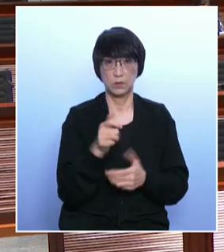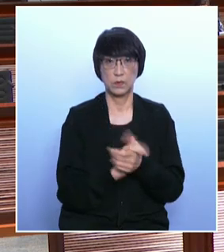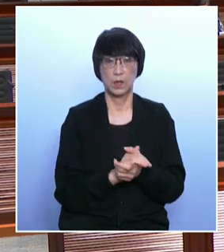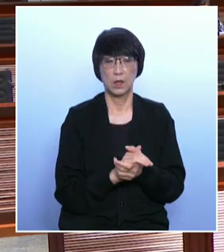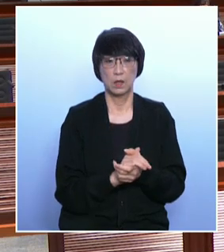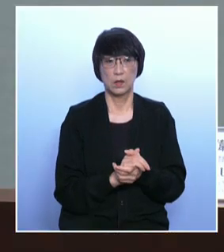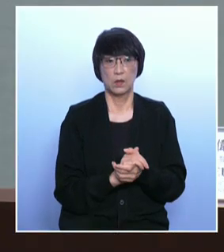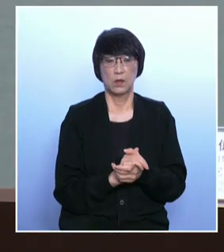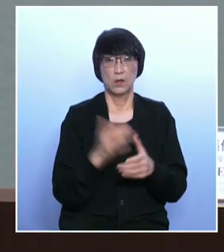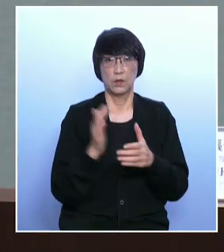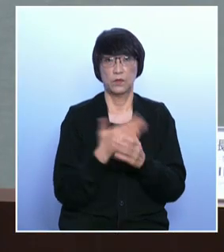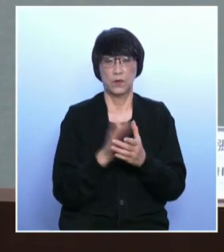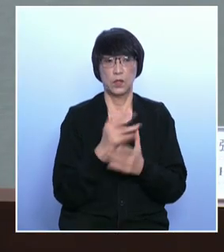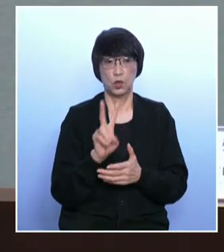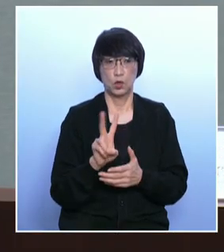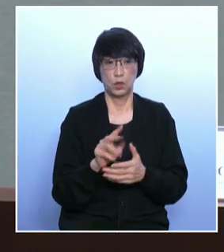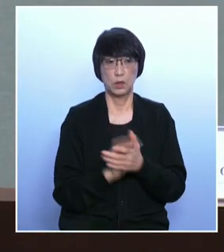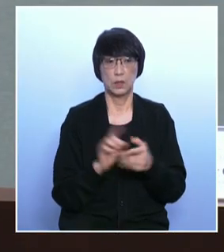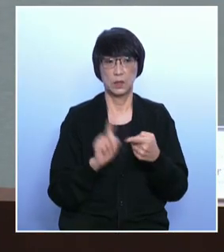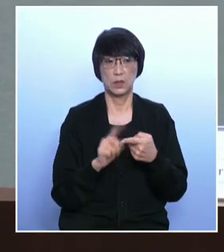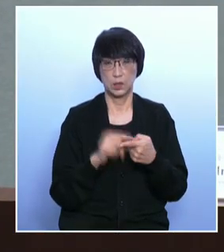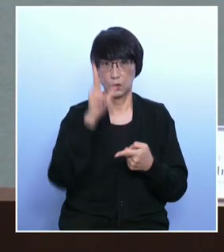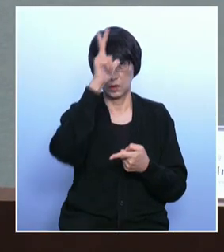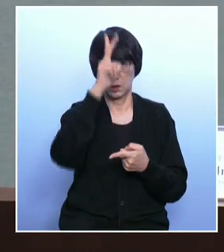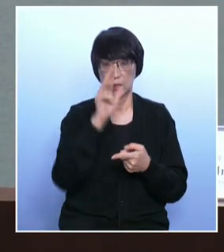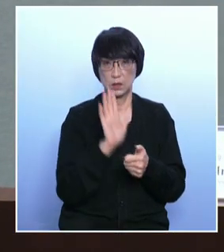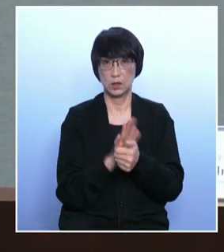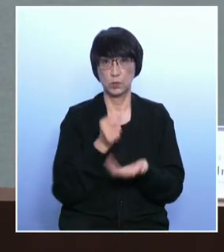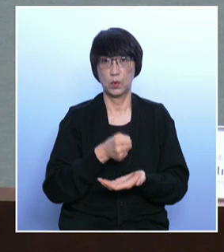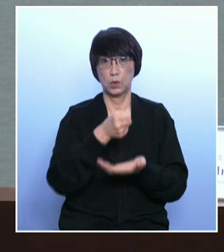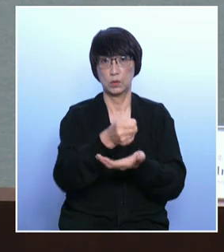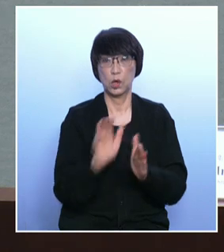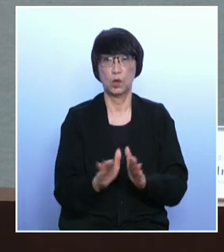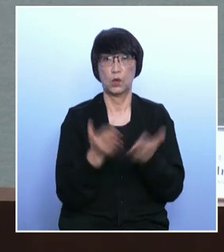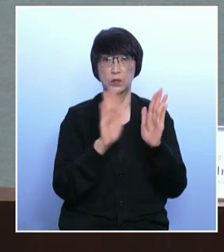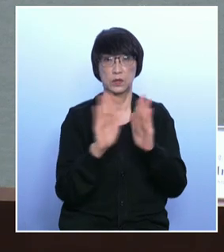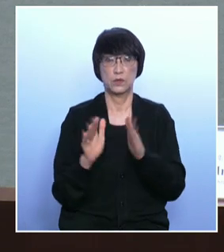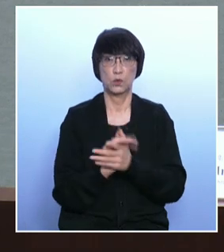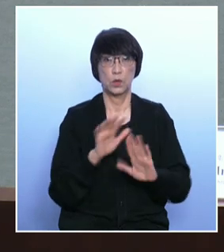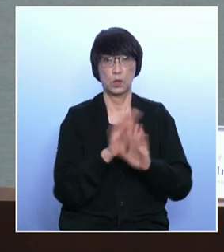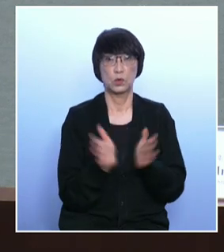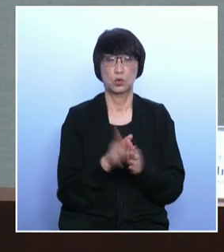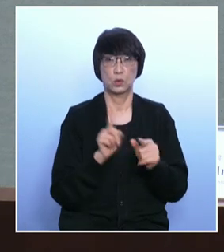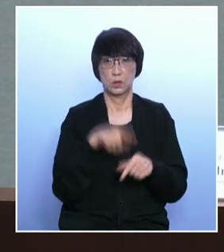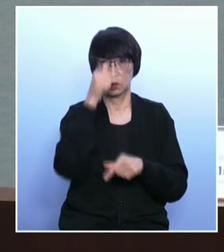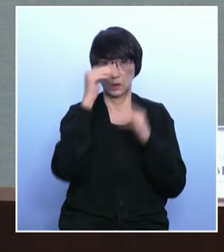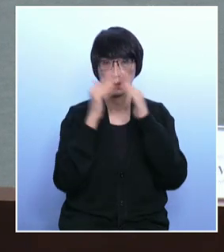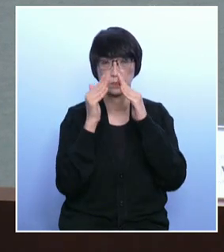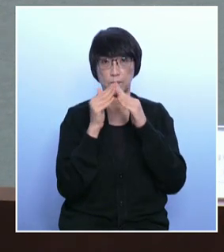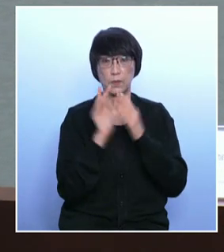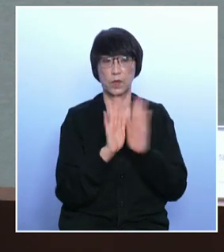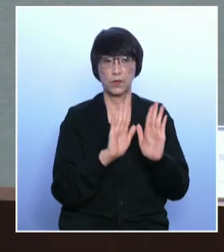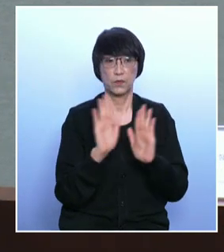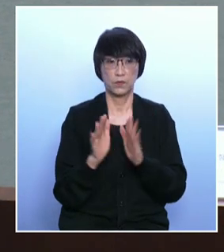Regarding the fees of the Chinese Medicine Hospital, we have government-subsidized services, and they account